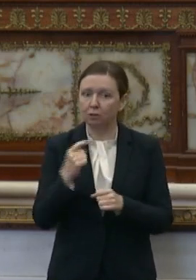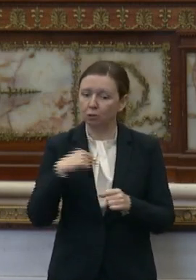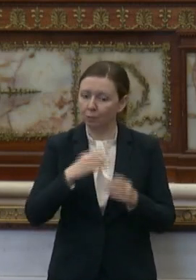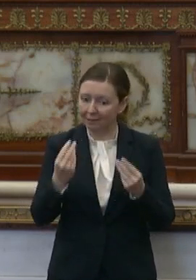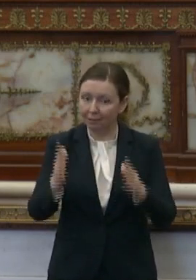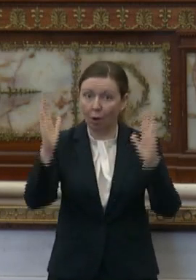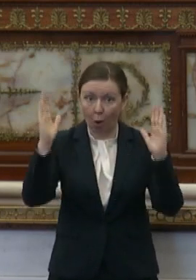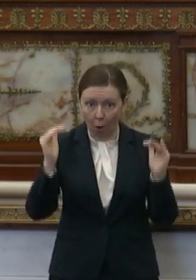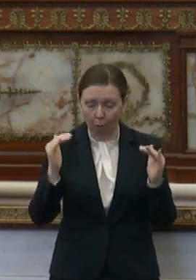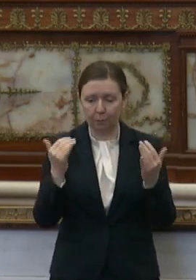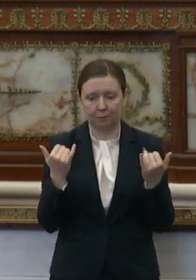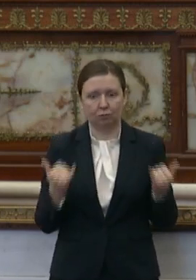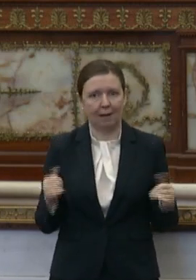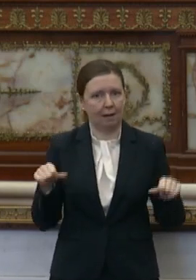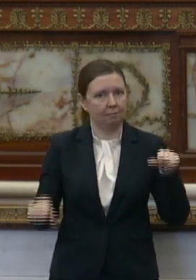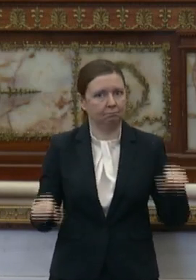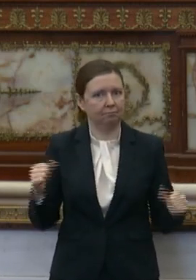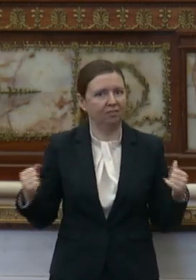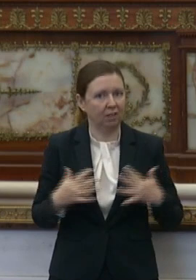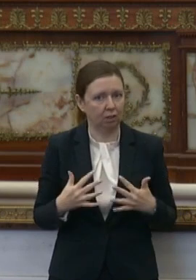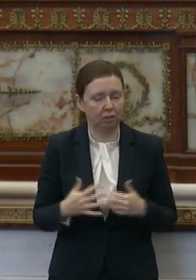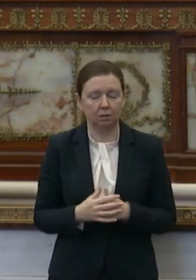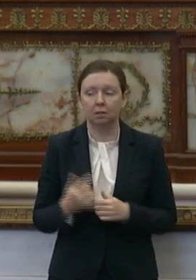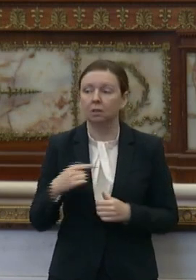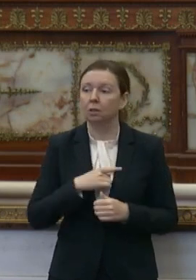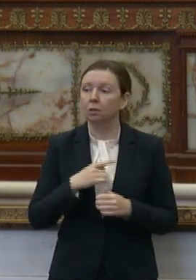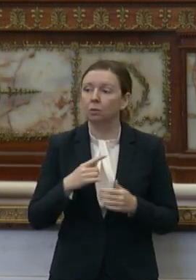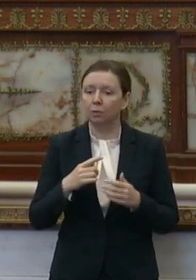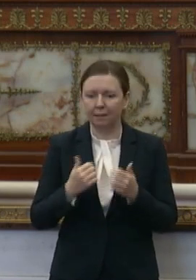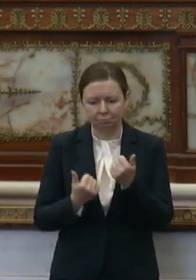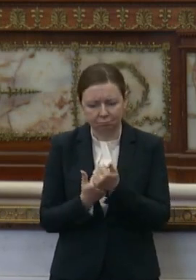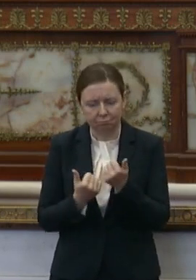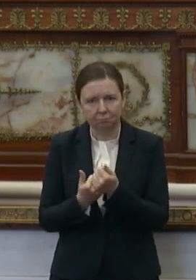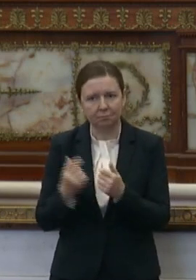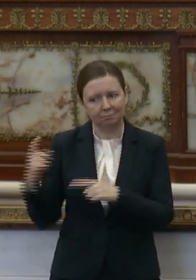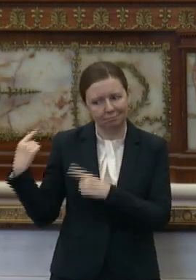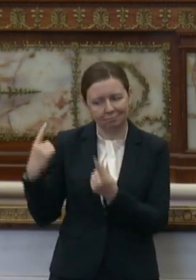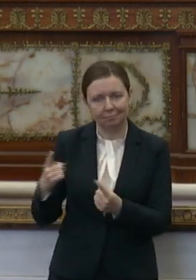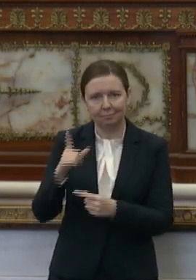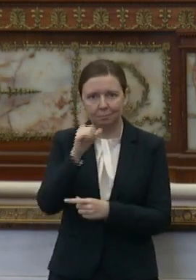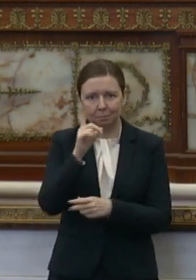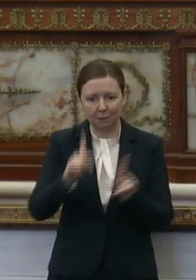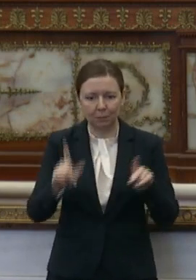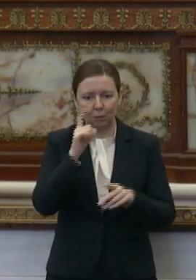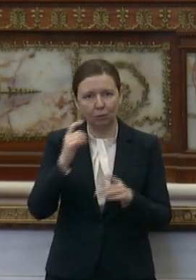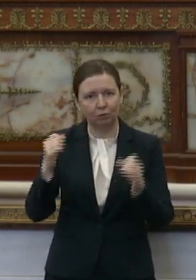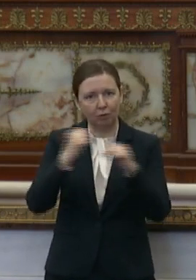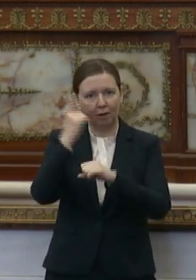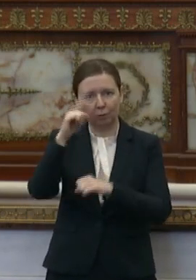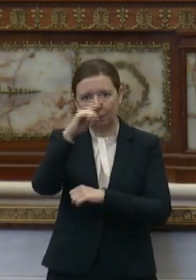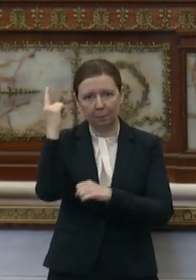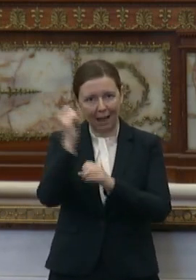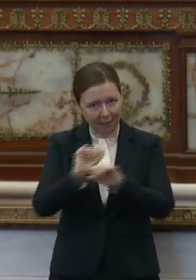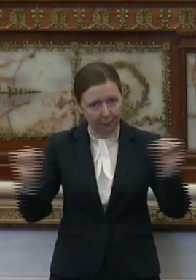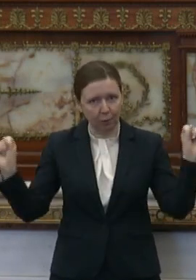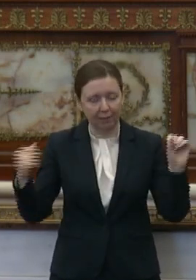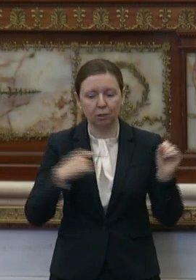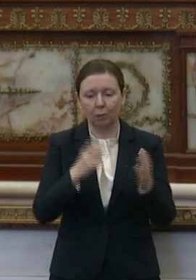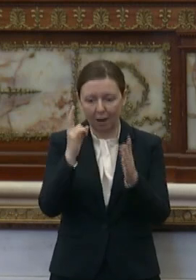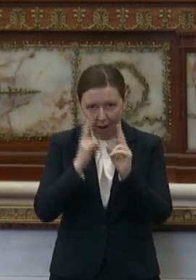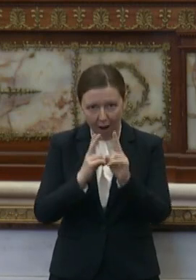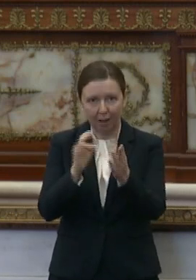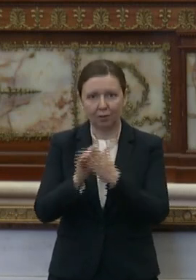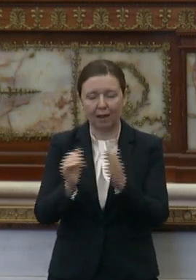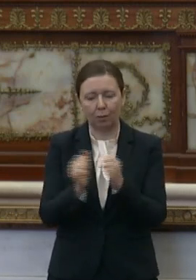in a time of uncertainty and fear. We march in the footsteps of those who fought for Black liberation, and we honor it with